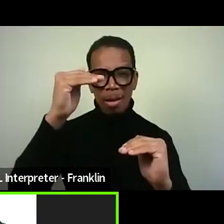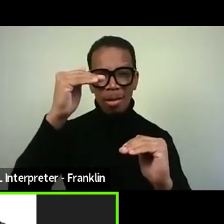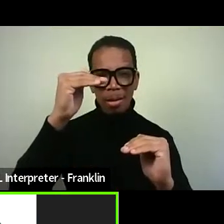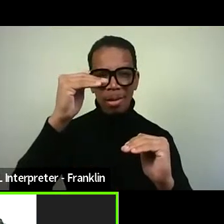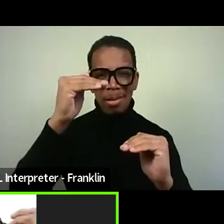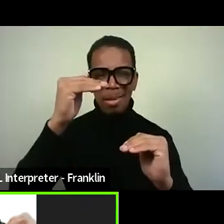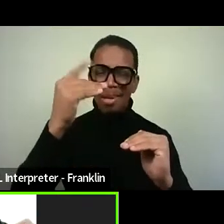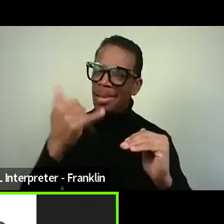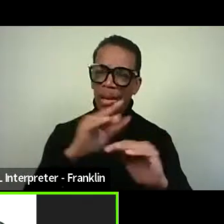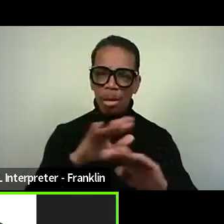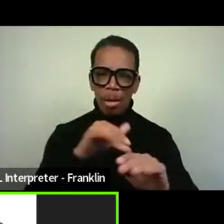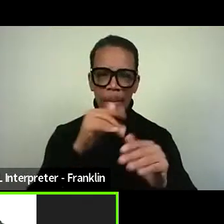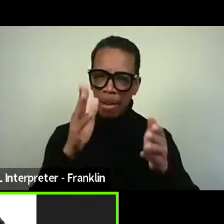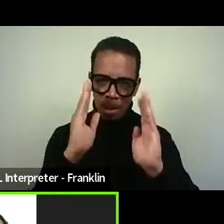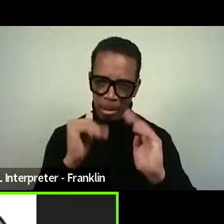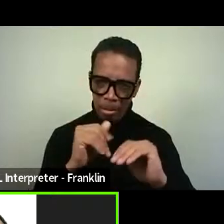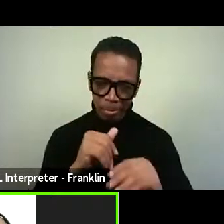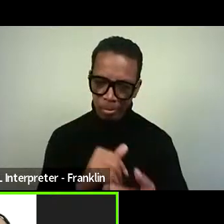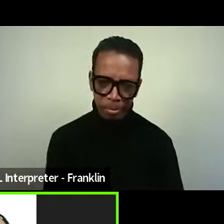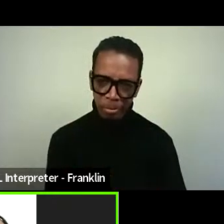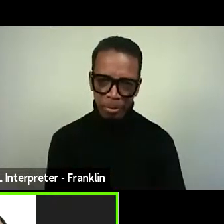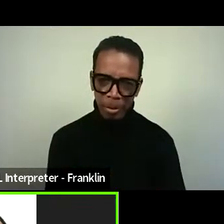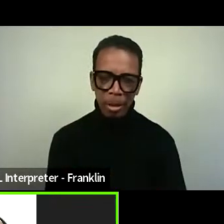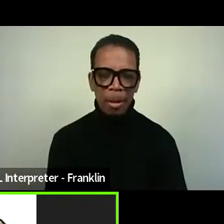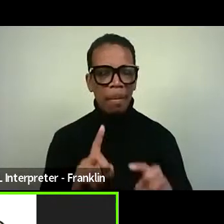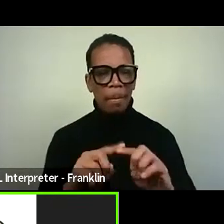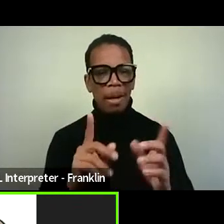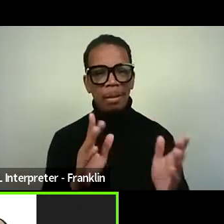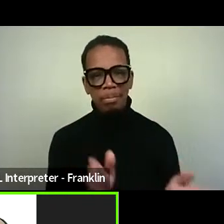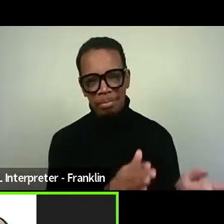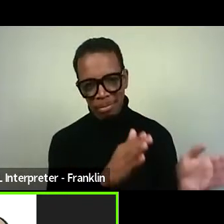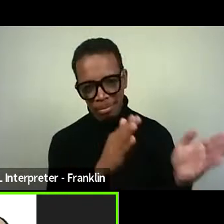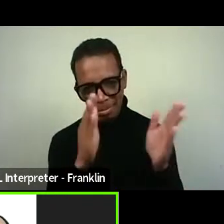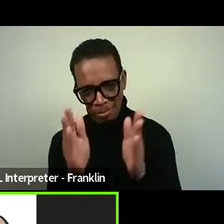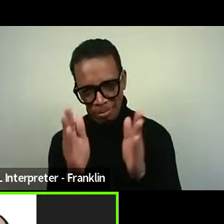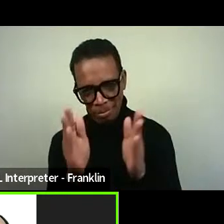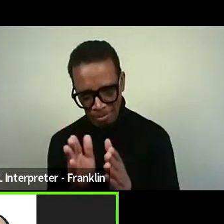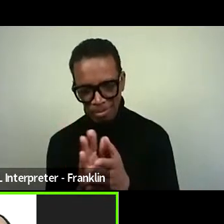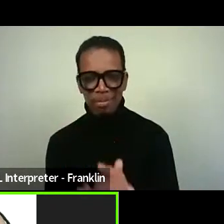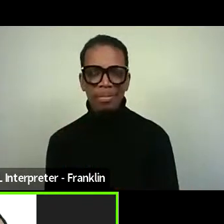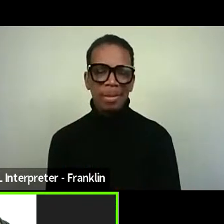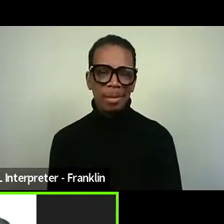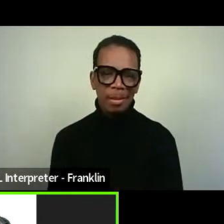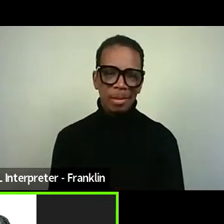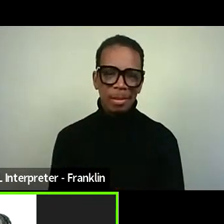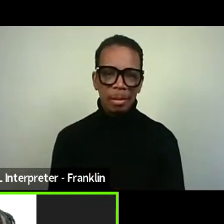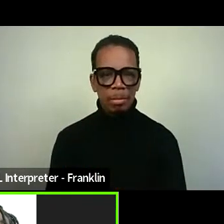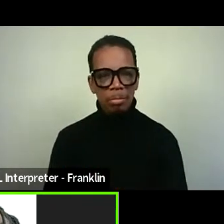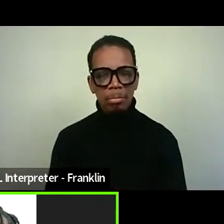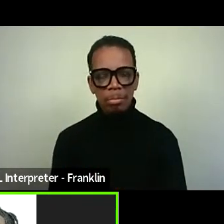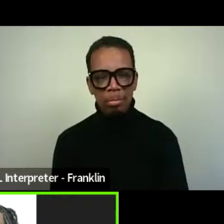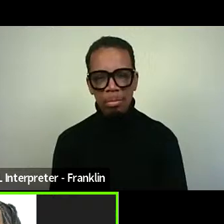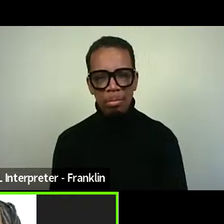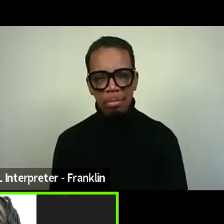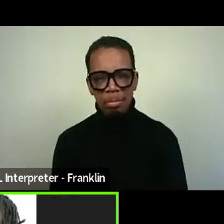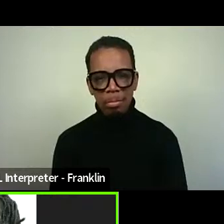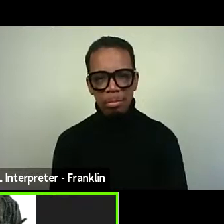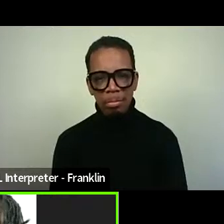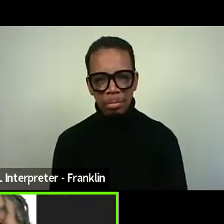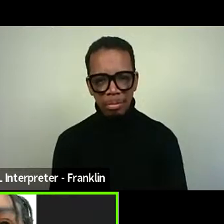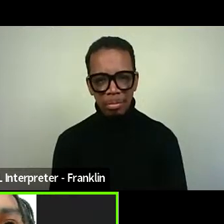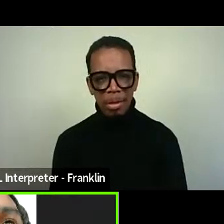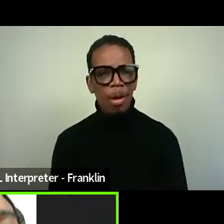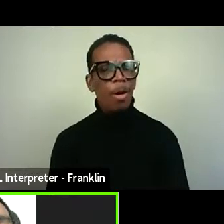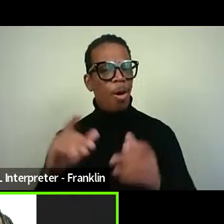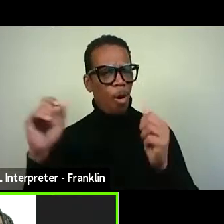after that. However, to prevent like finances and